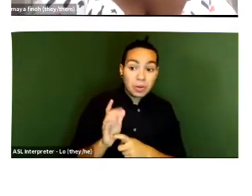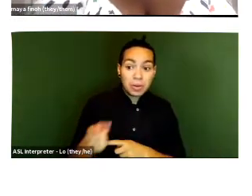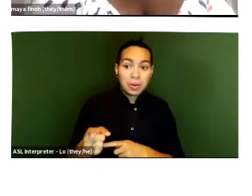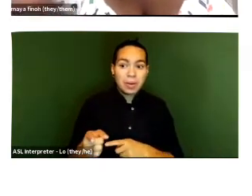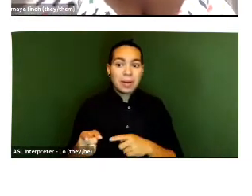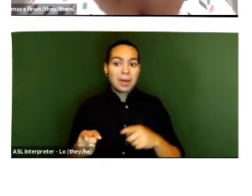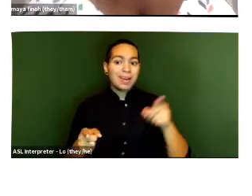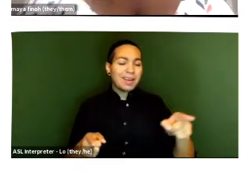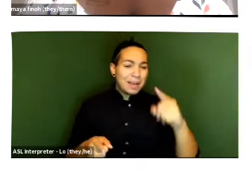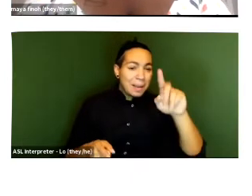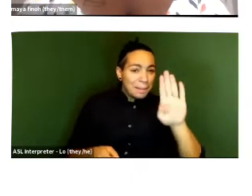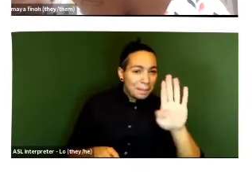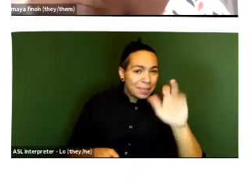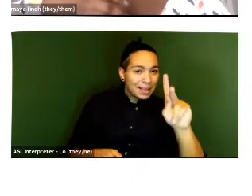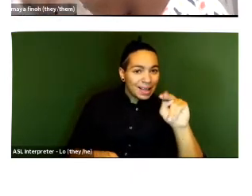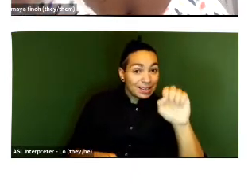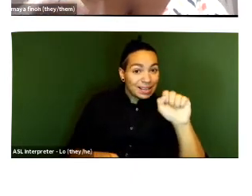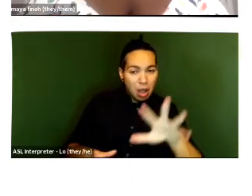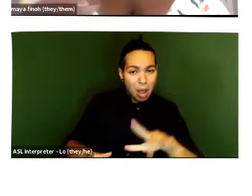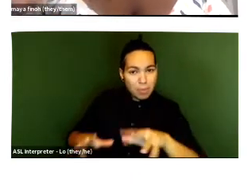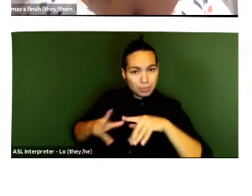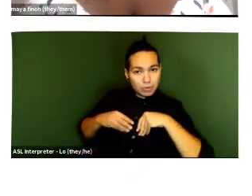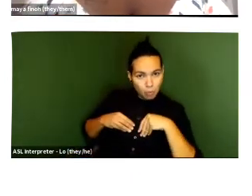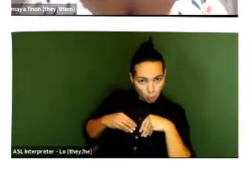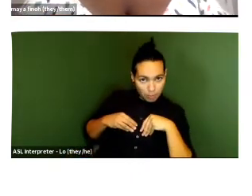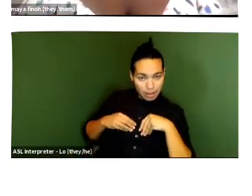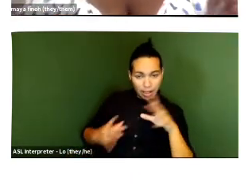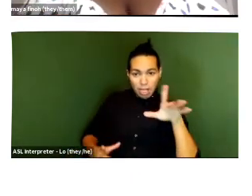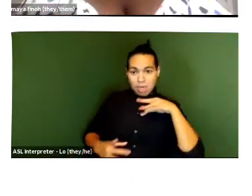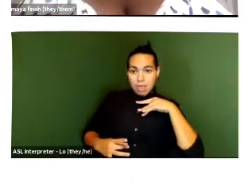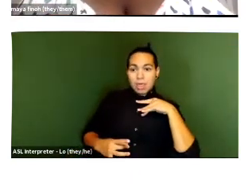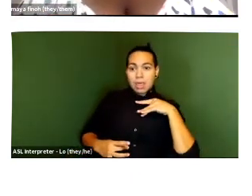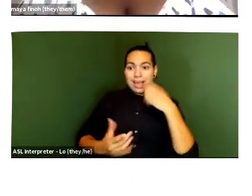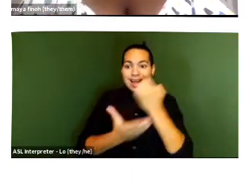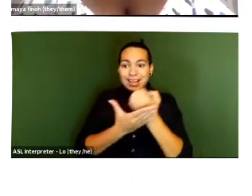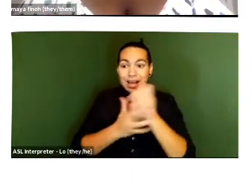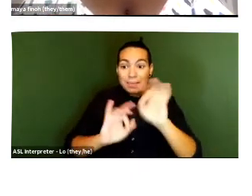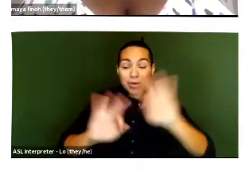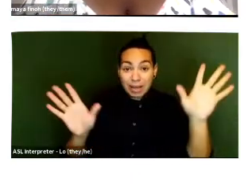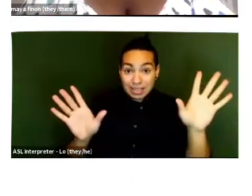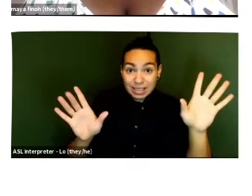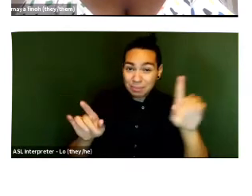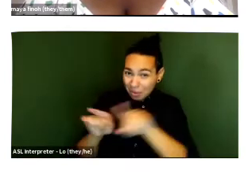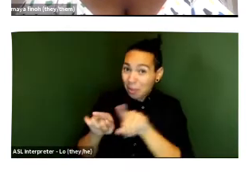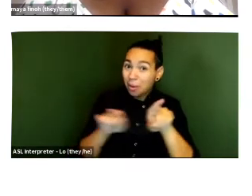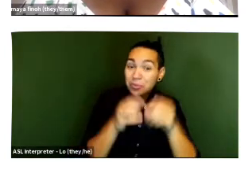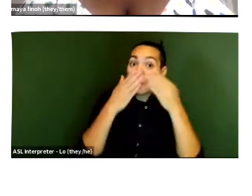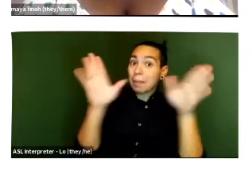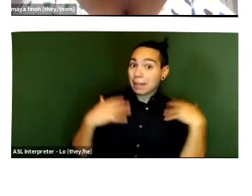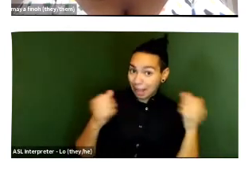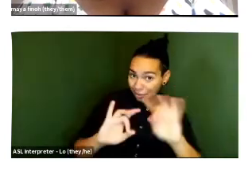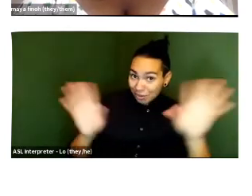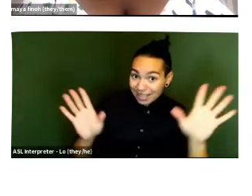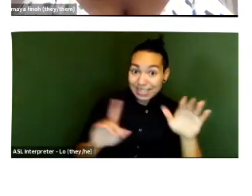absorbing the burdens of economic crises. Honestly, I would go further and say not just economic, but also public health and